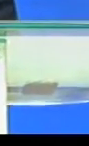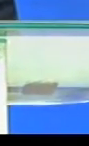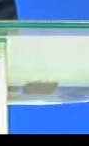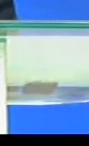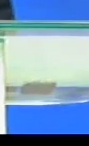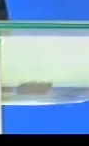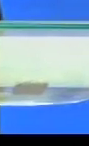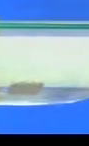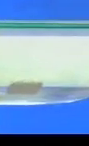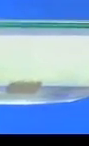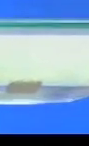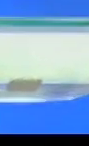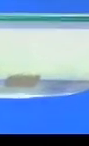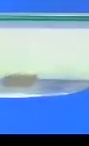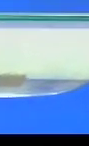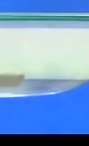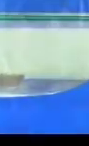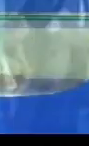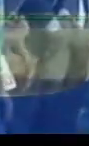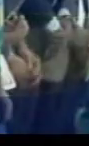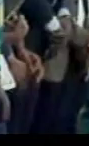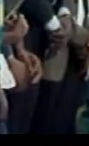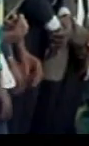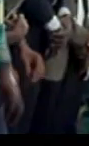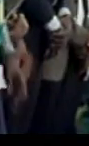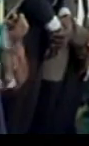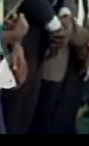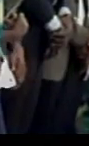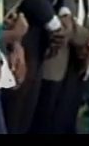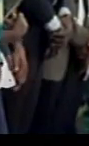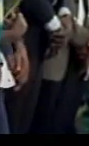in every life in Jesus' name.